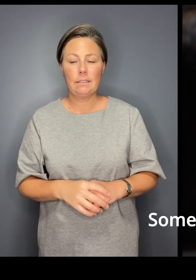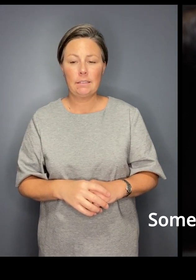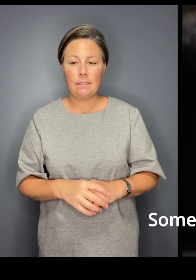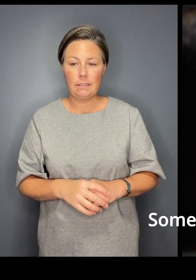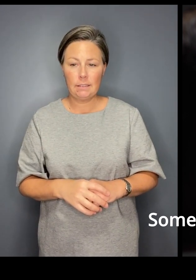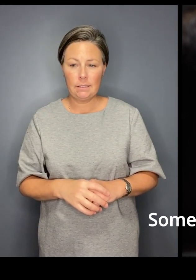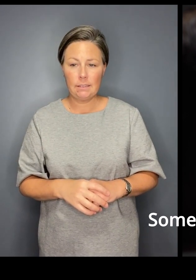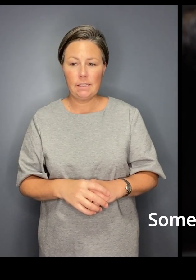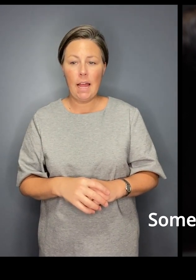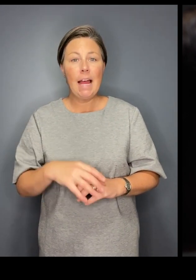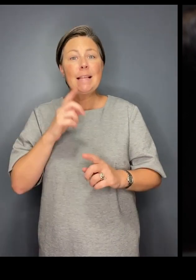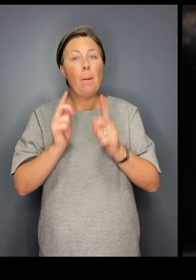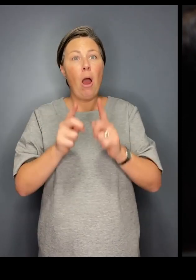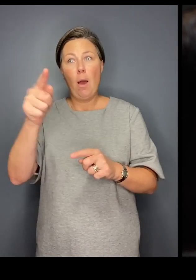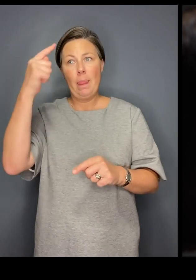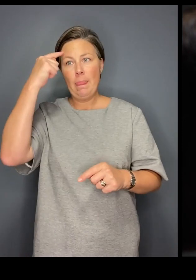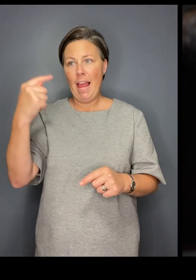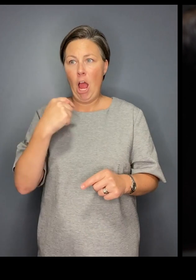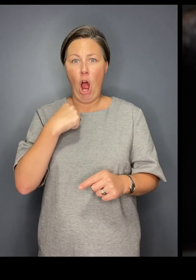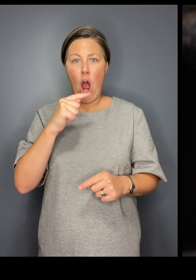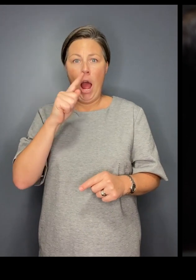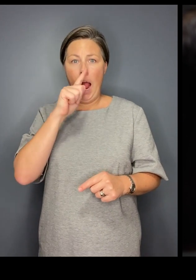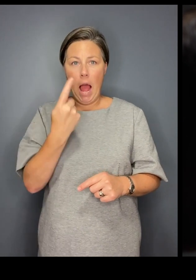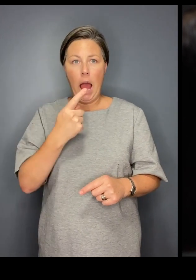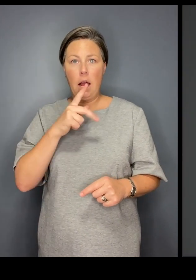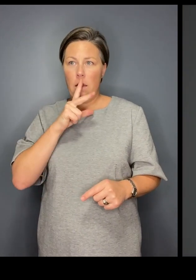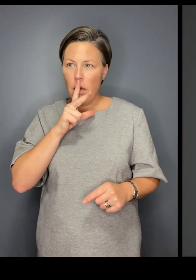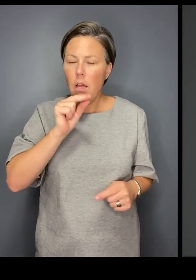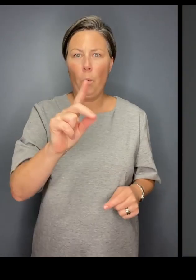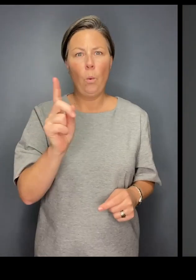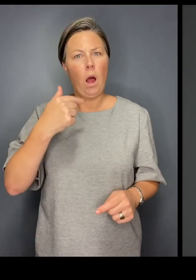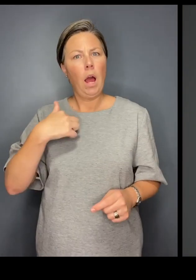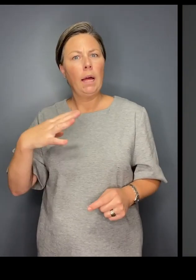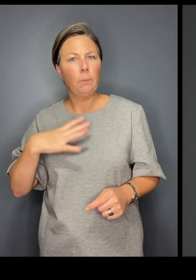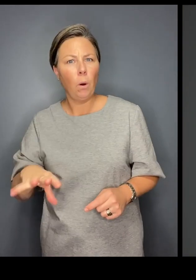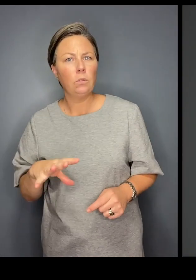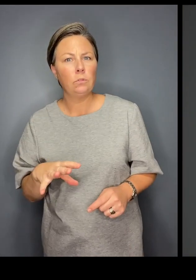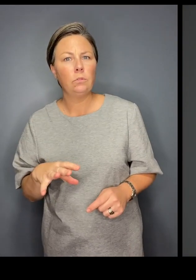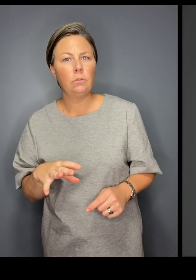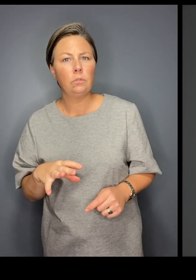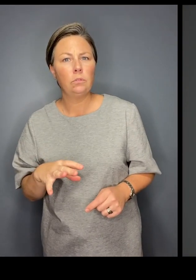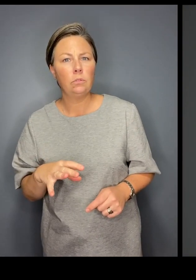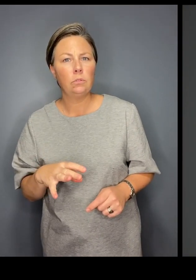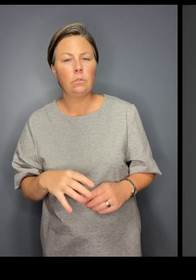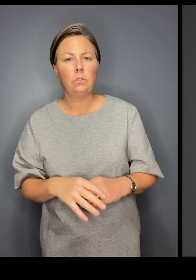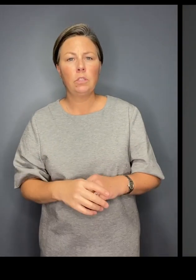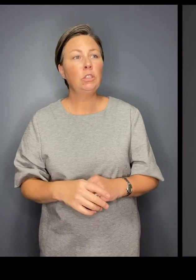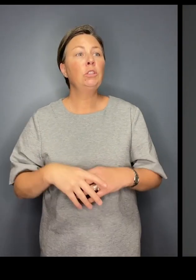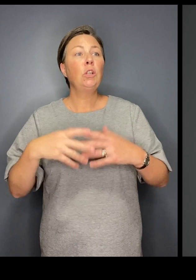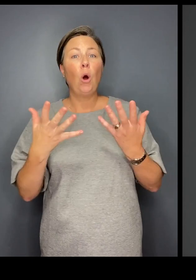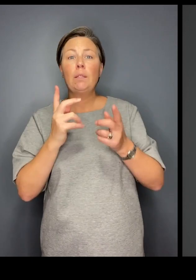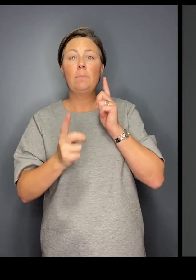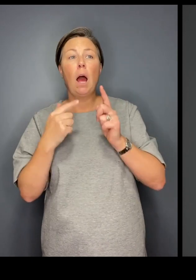think that I cannot speak for myself, but I deal with this by going